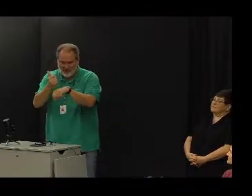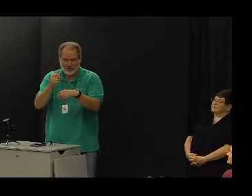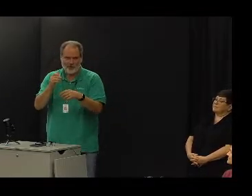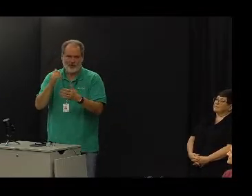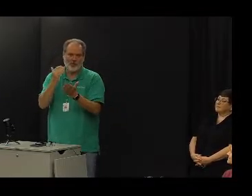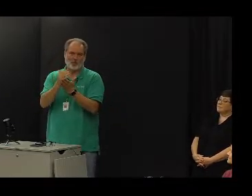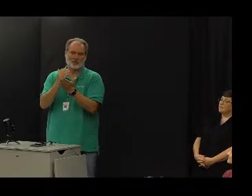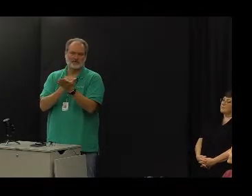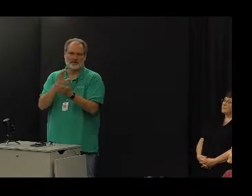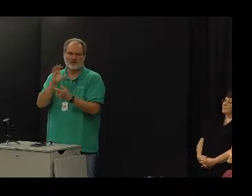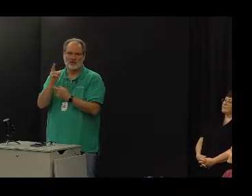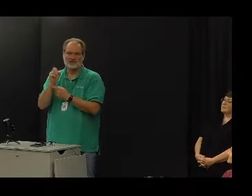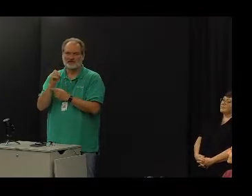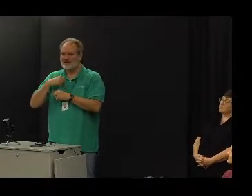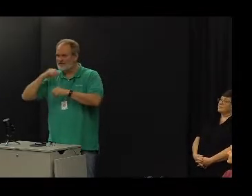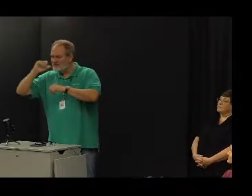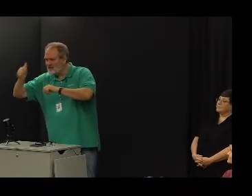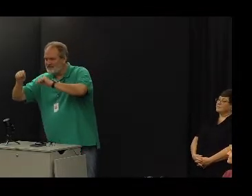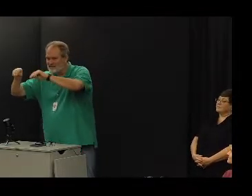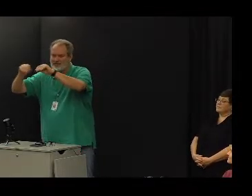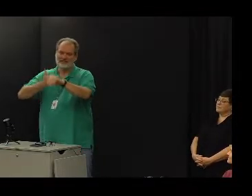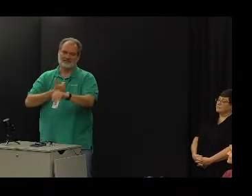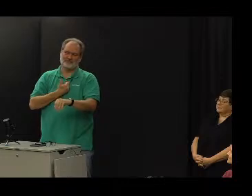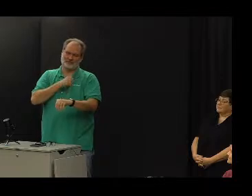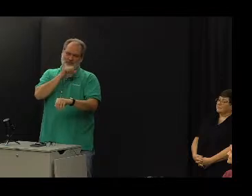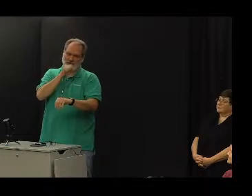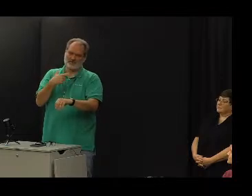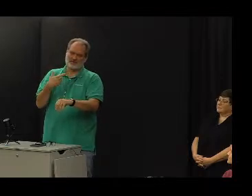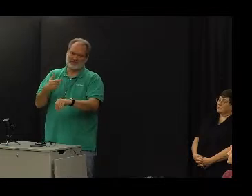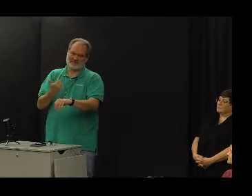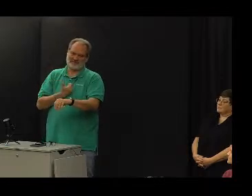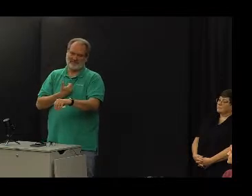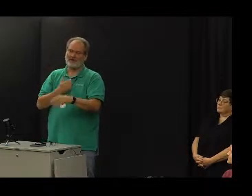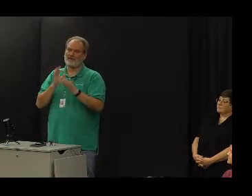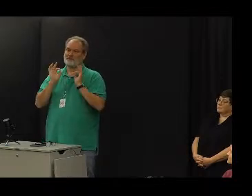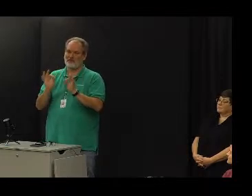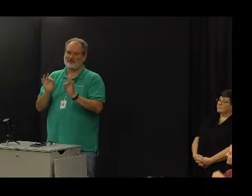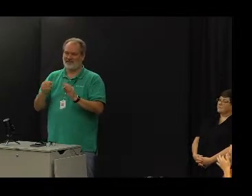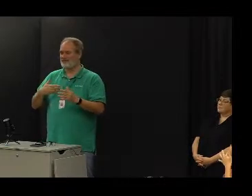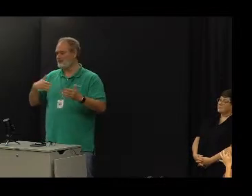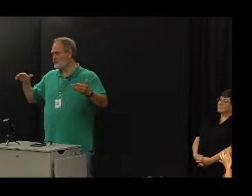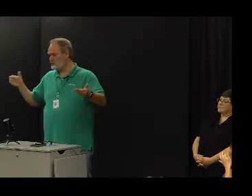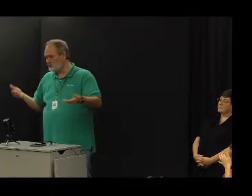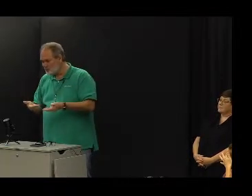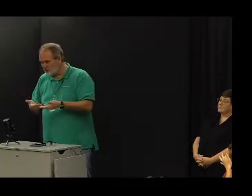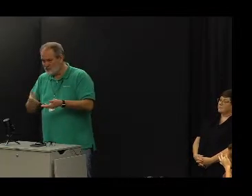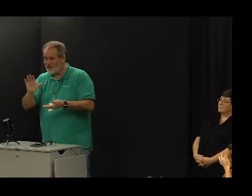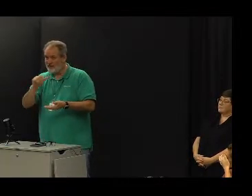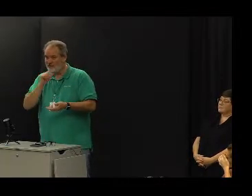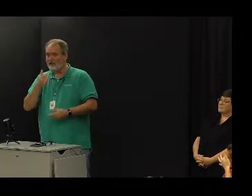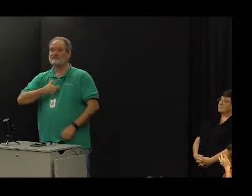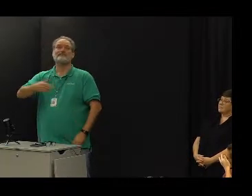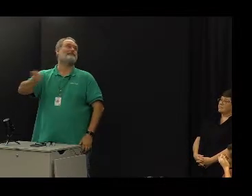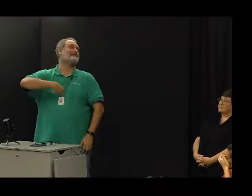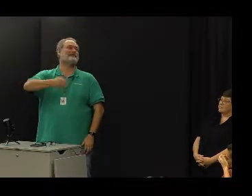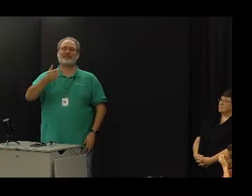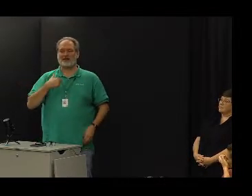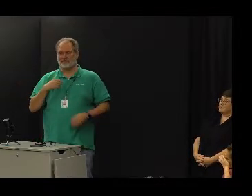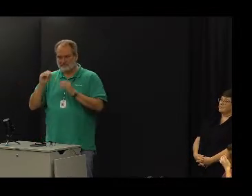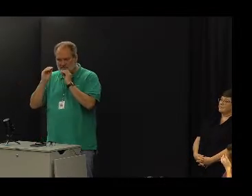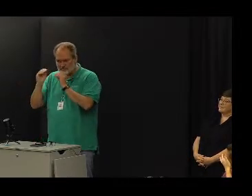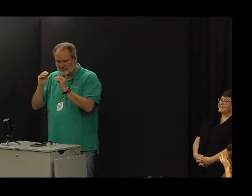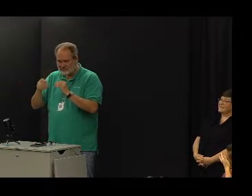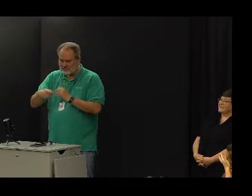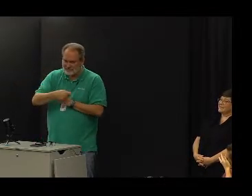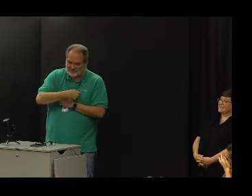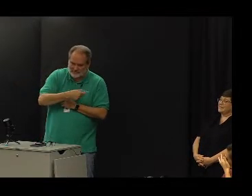we're excited to get that up and running. We've got the course mapped out, and I am an avid fan of disc golf. I